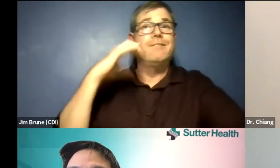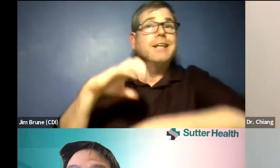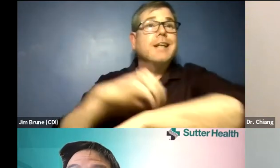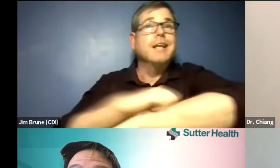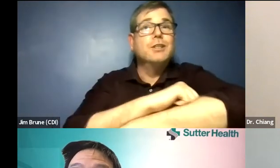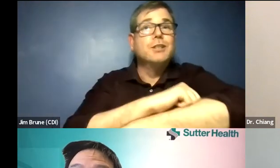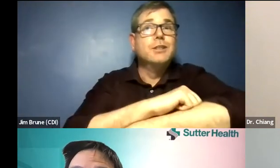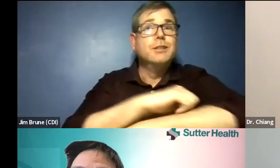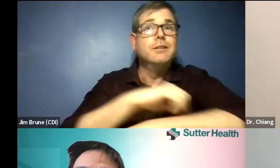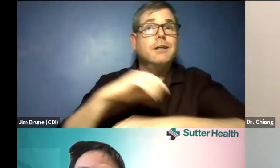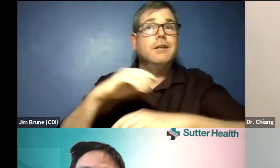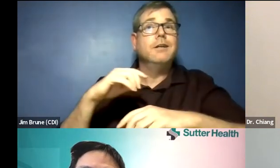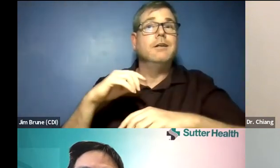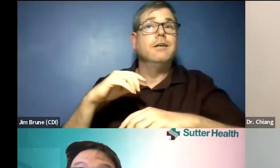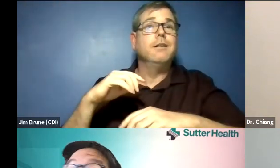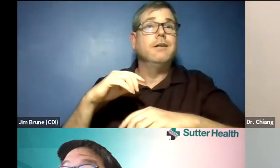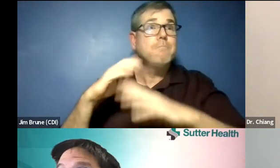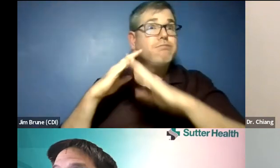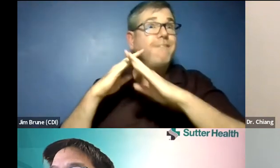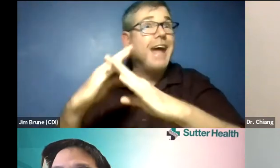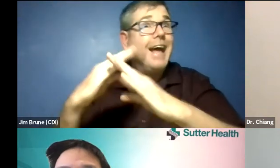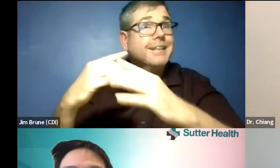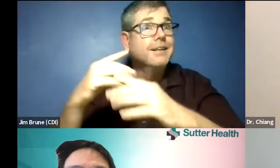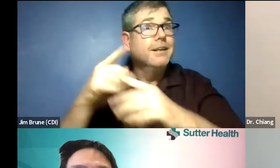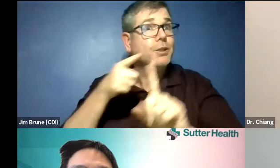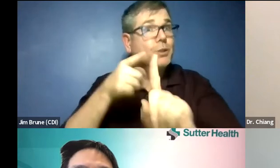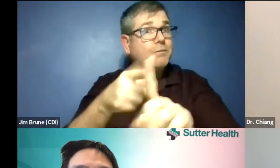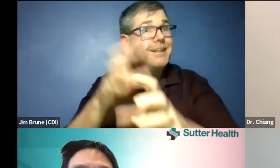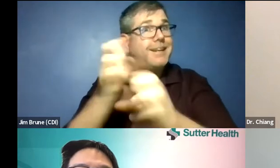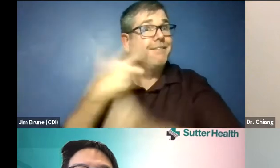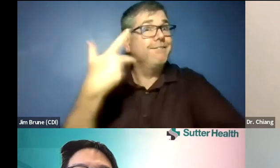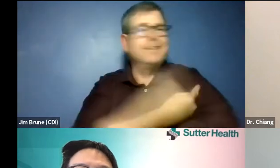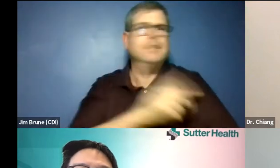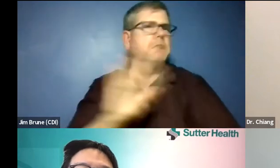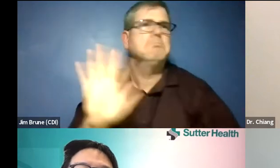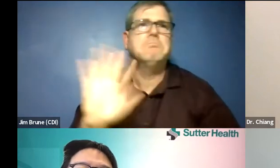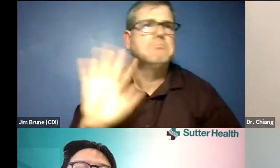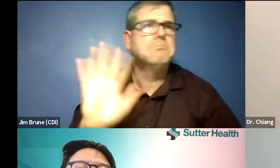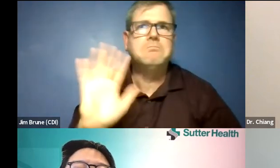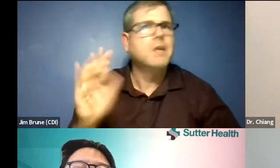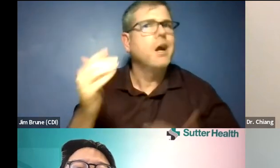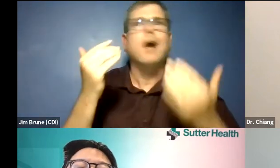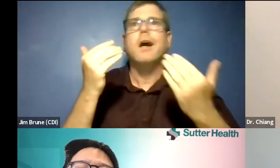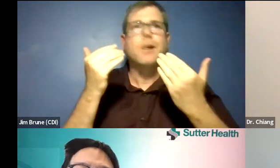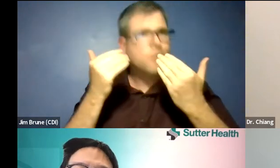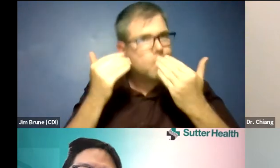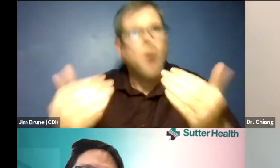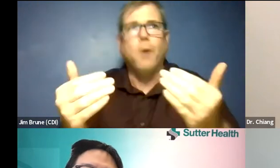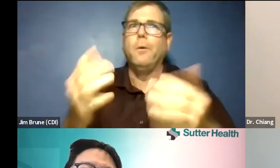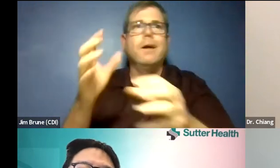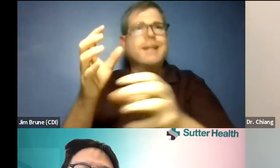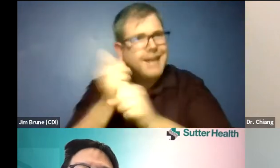you certainly should continue to do so. Now, does your